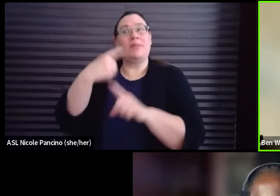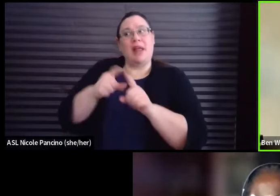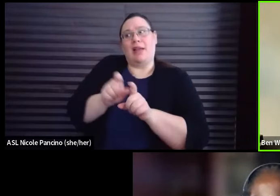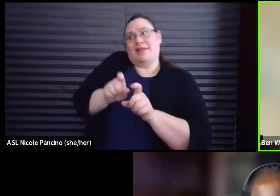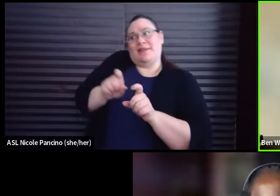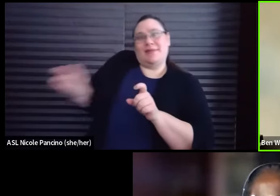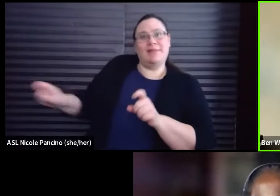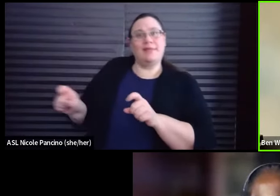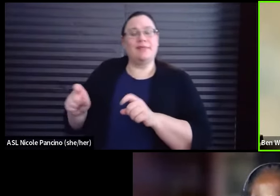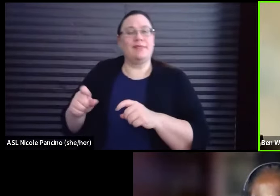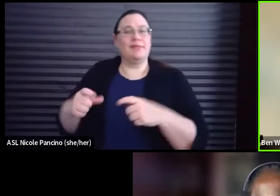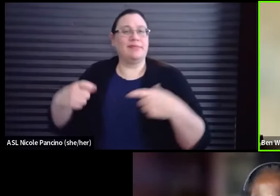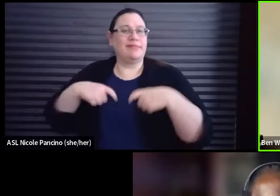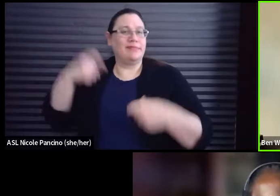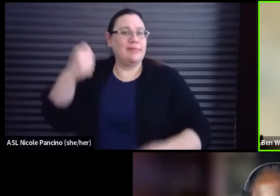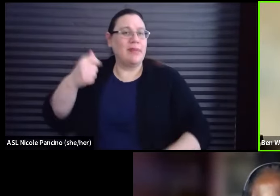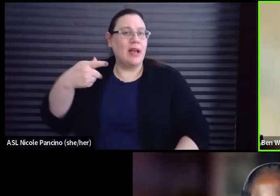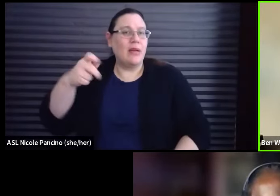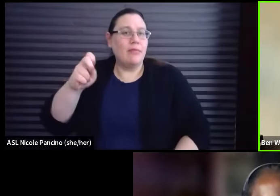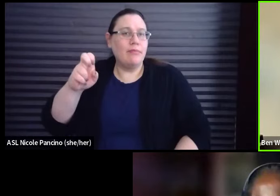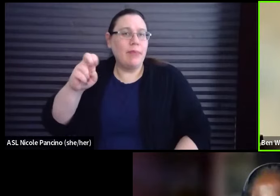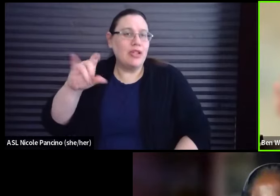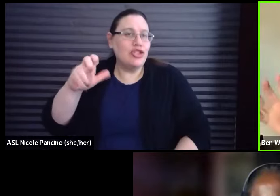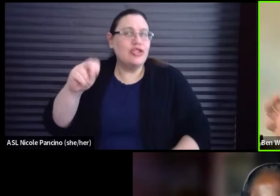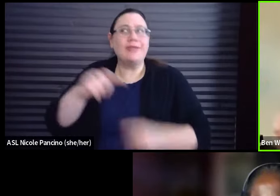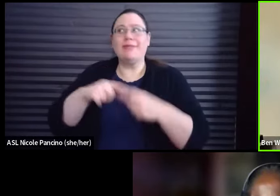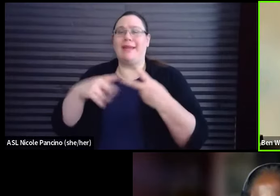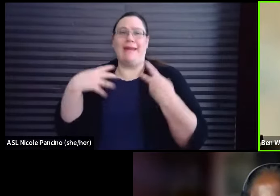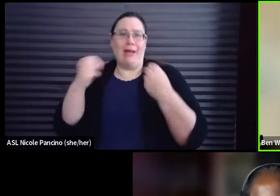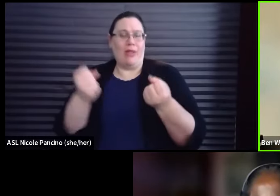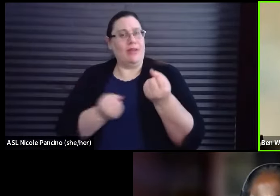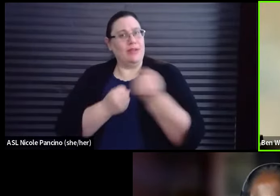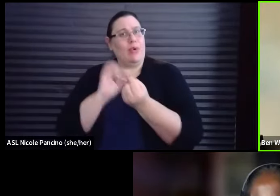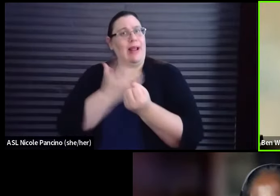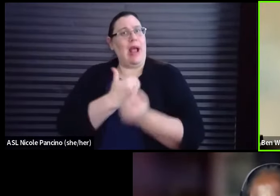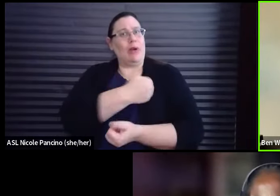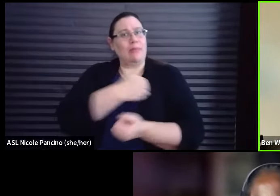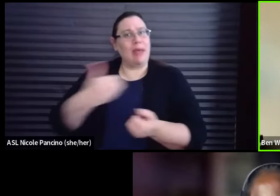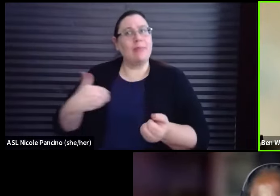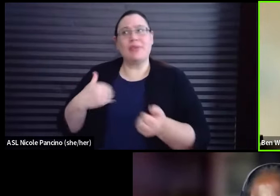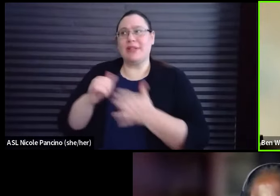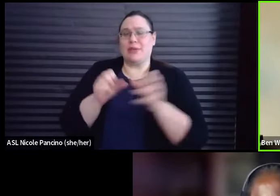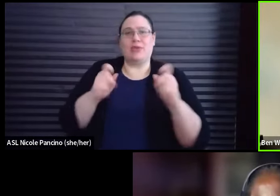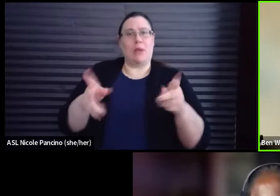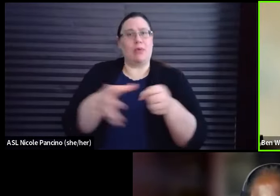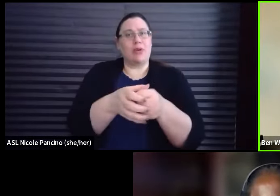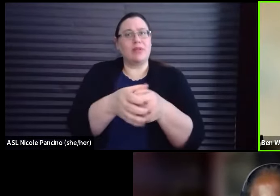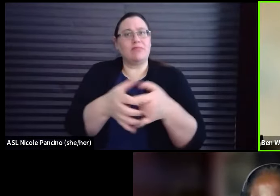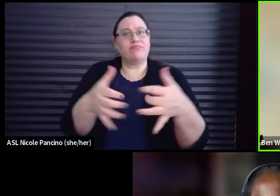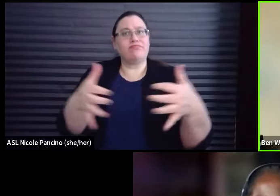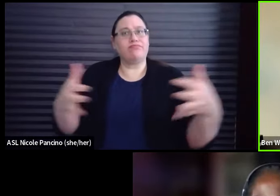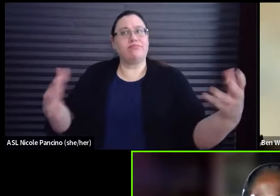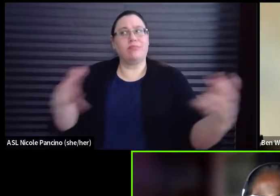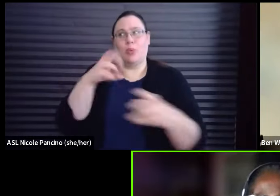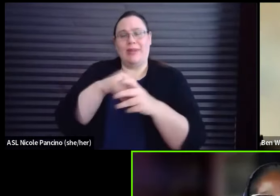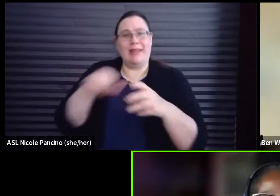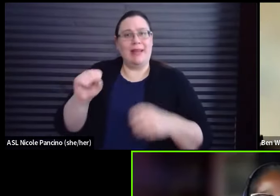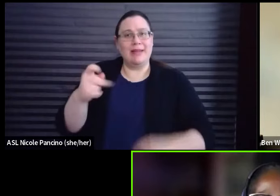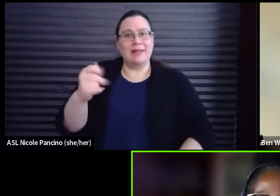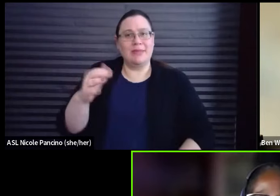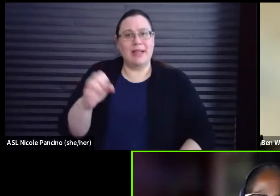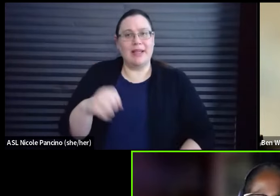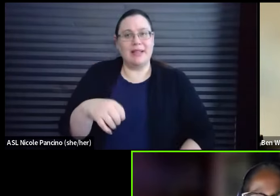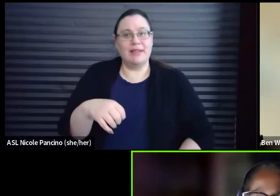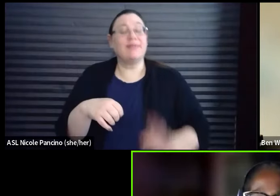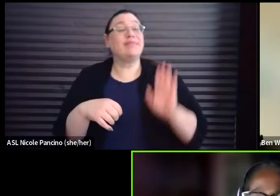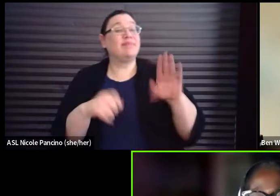health, and supporting our members as we have this ever expanding opportunity in this space. And as we